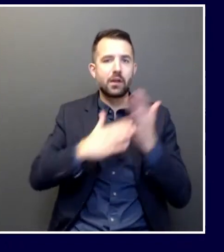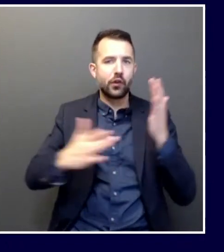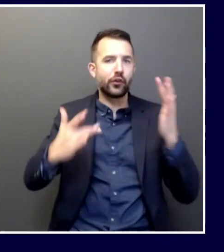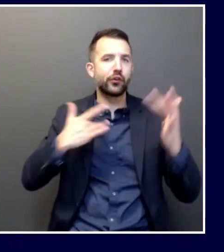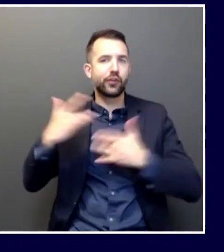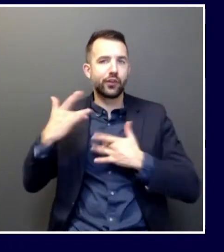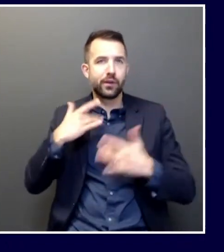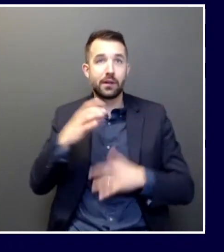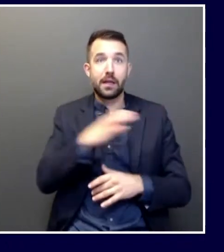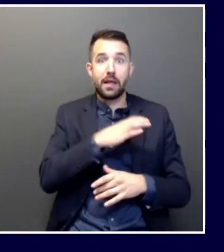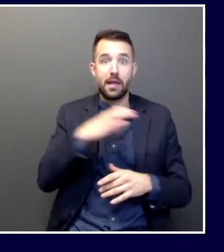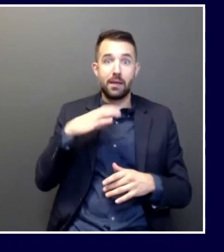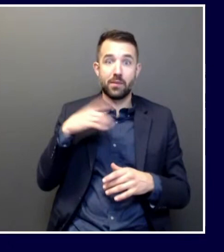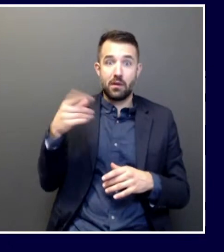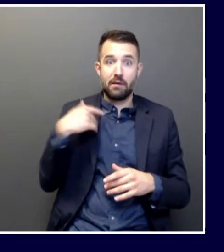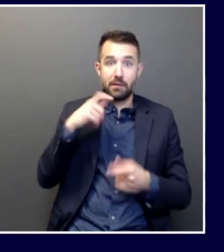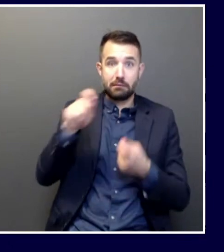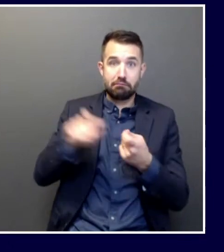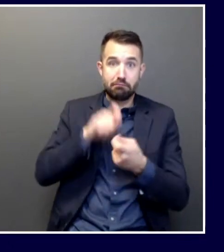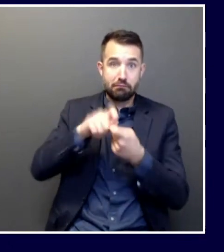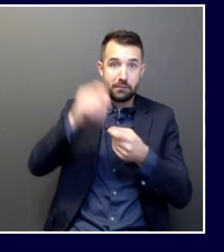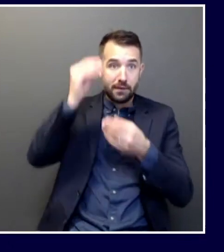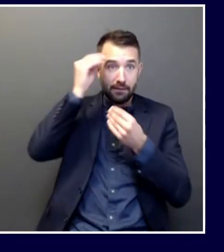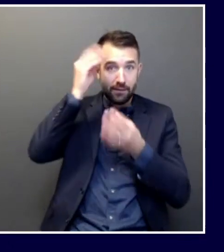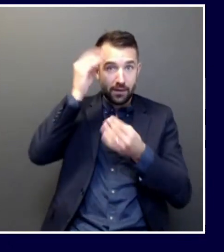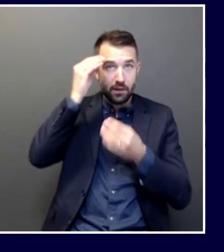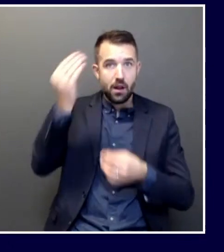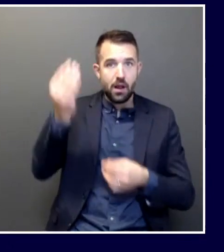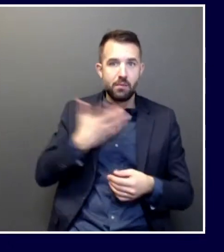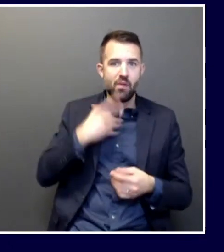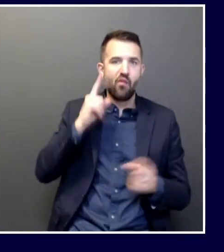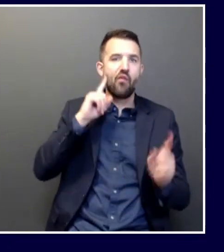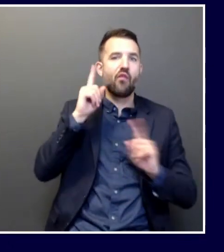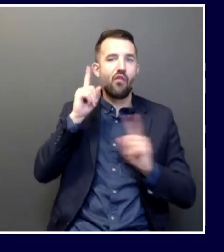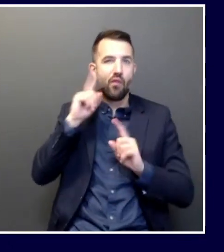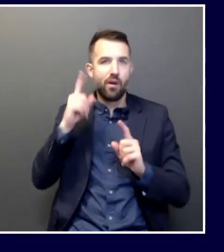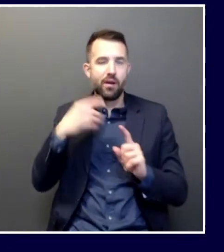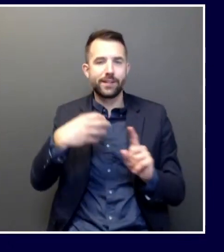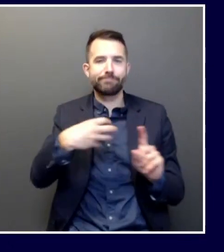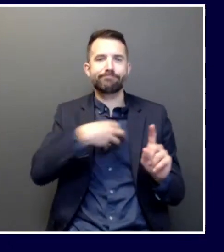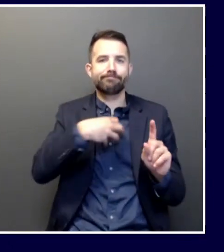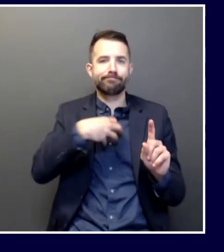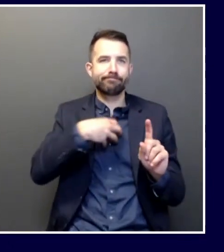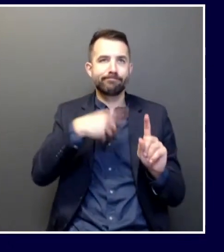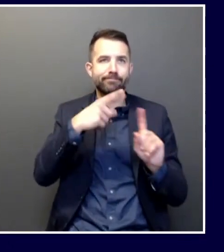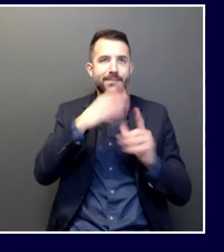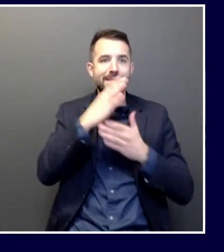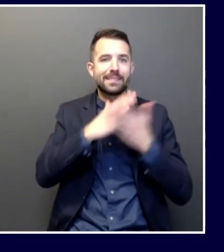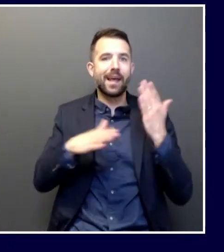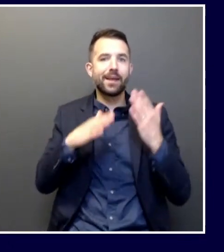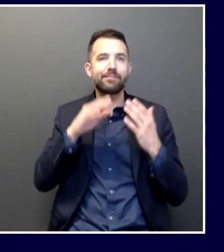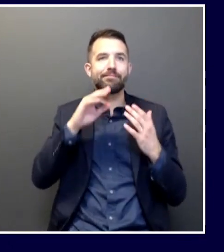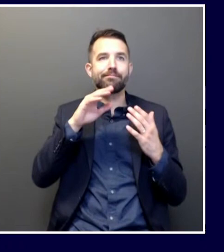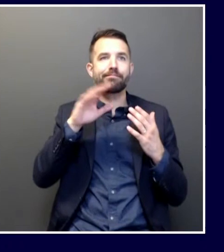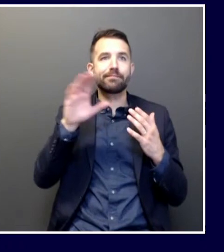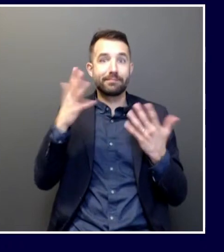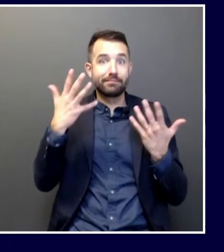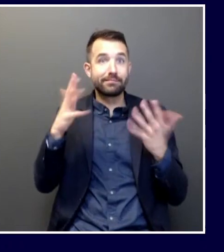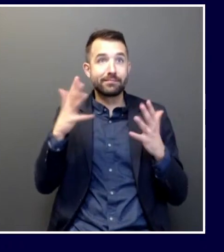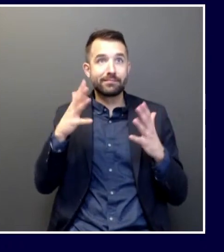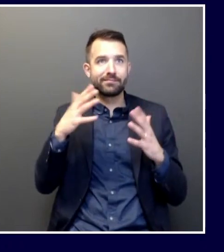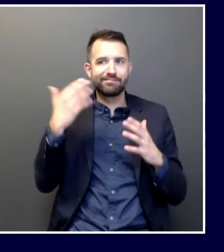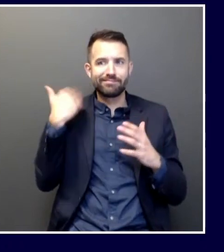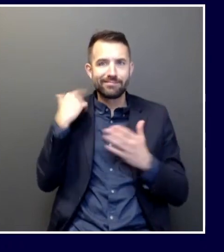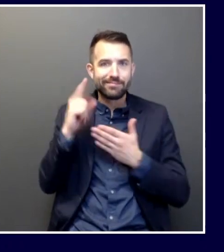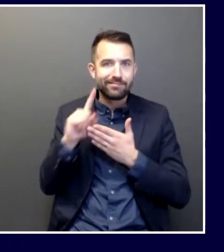please. I did hear about some of those concerns, particularly down east, several weeks ago. I'm going to check, Evan, to see